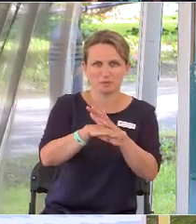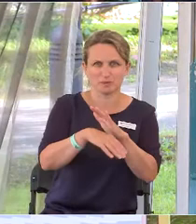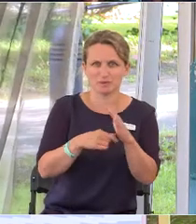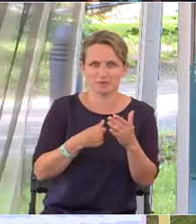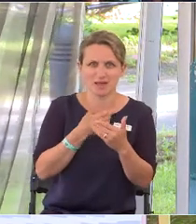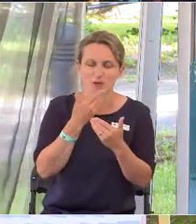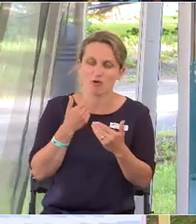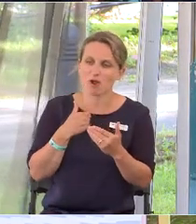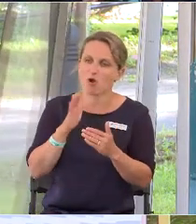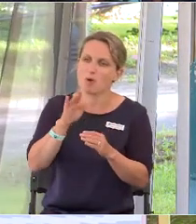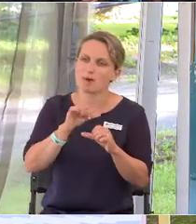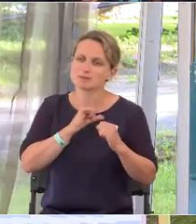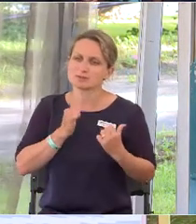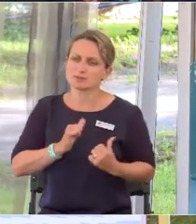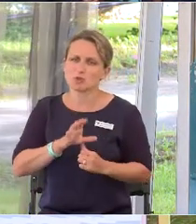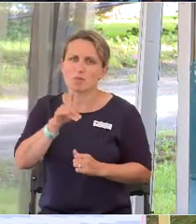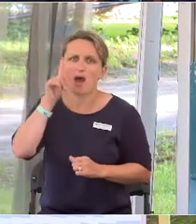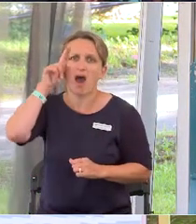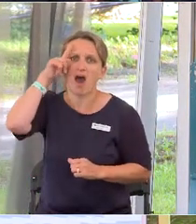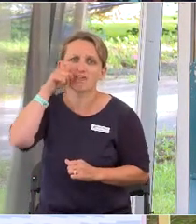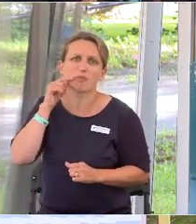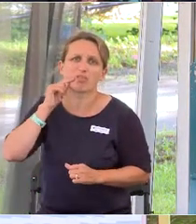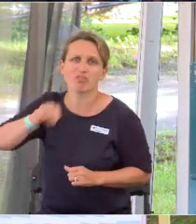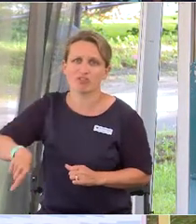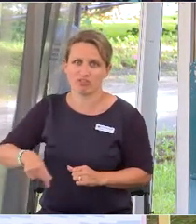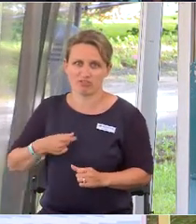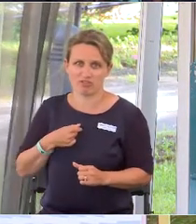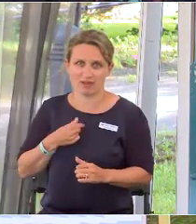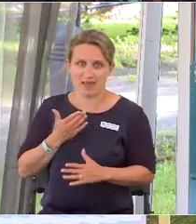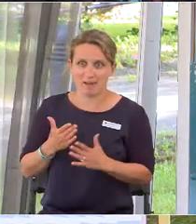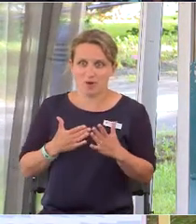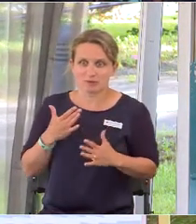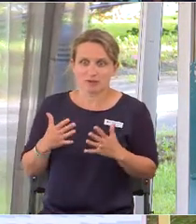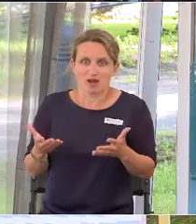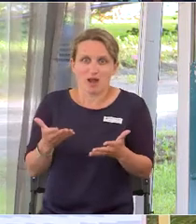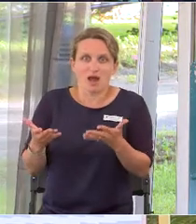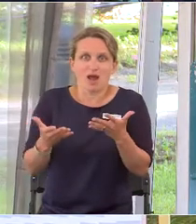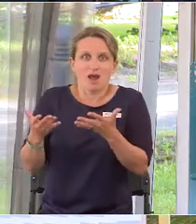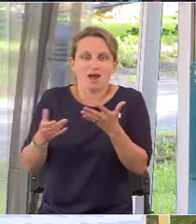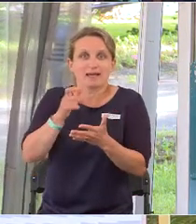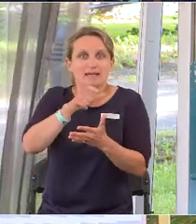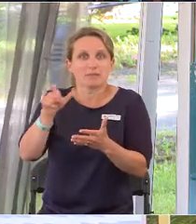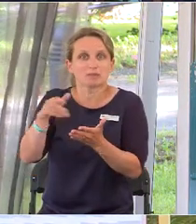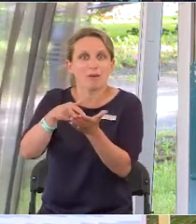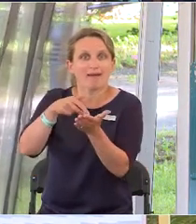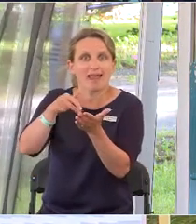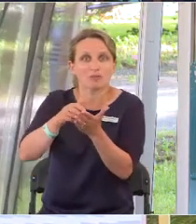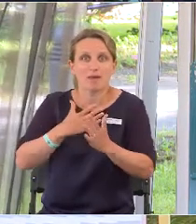the hearts and minds, it's based on the moment of emotions, during the moment of emotions, and people behaving based on emotional